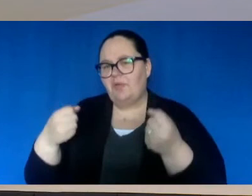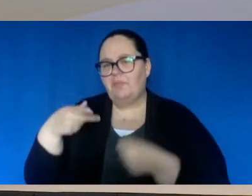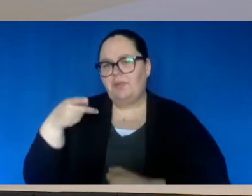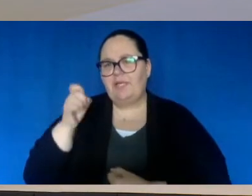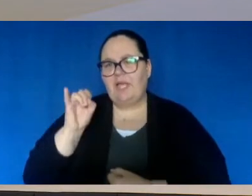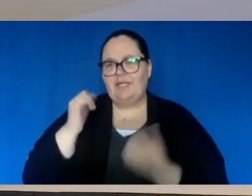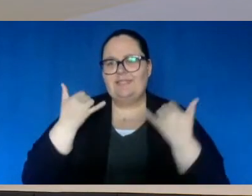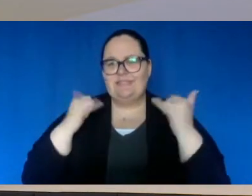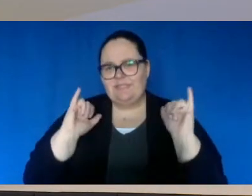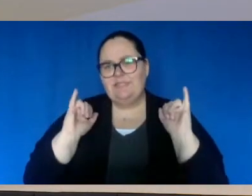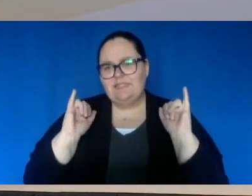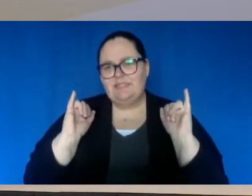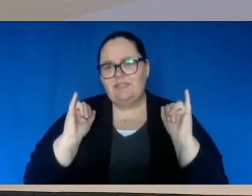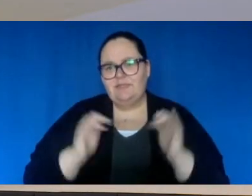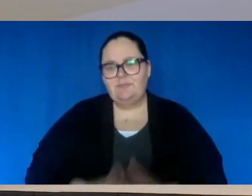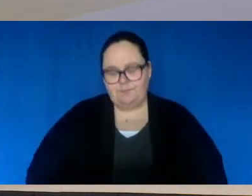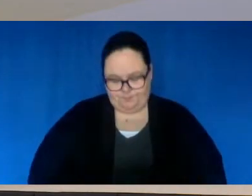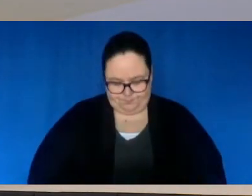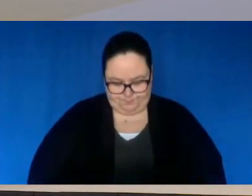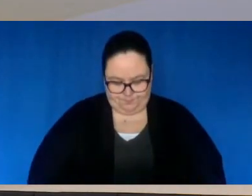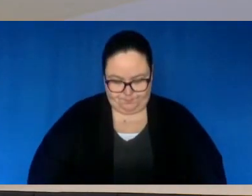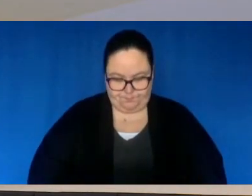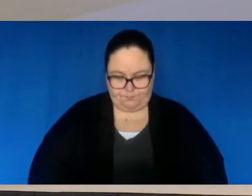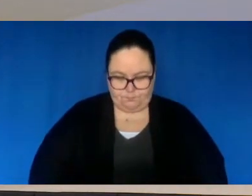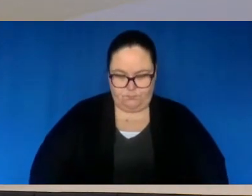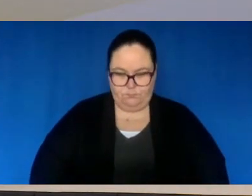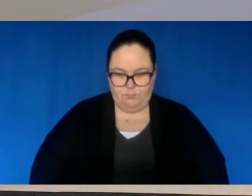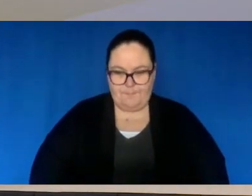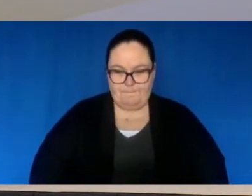it's with all of these